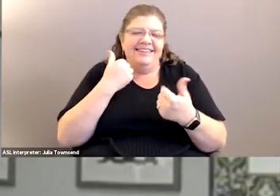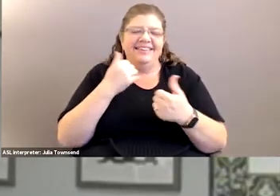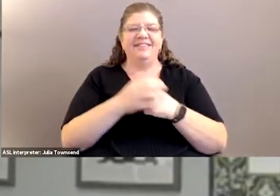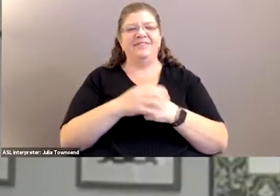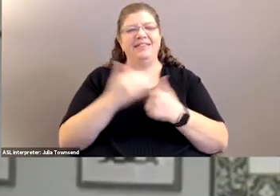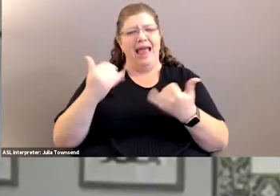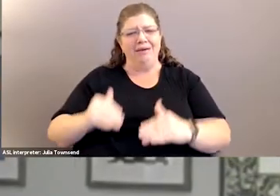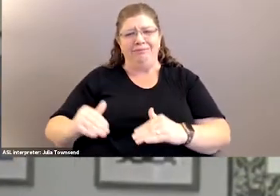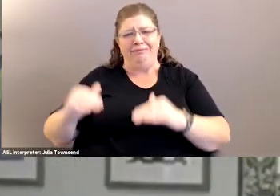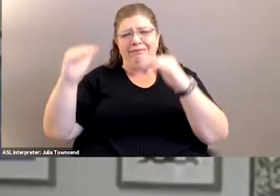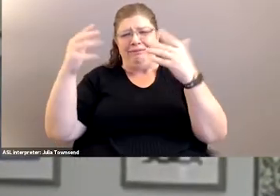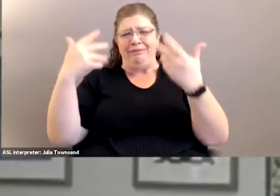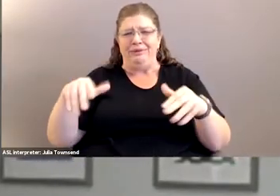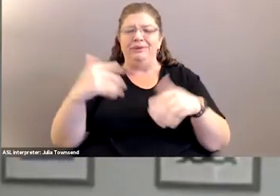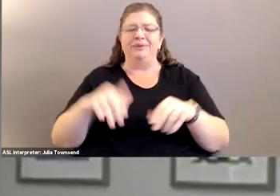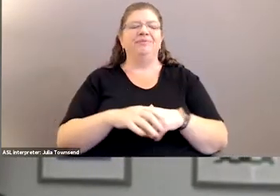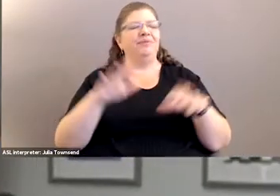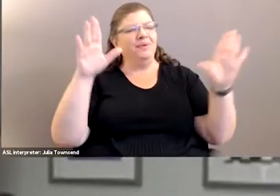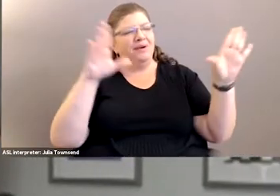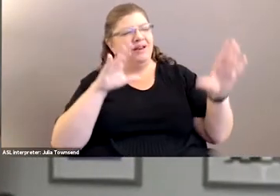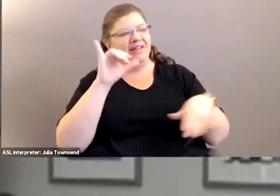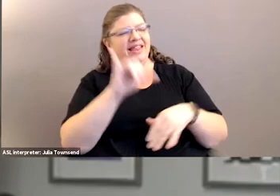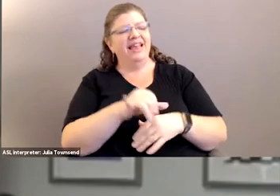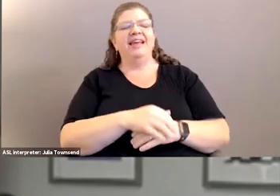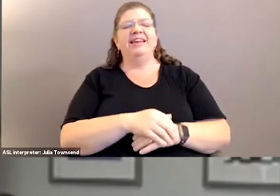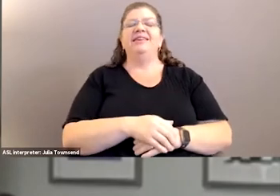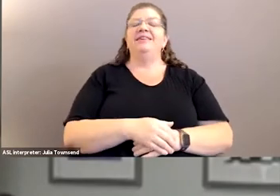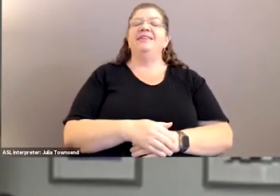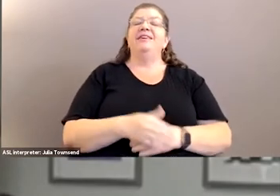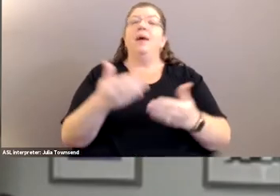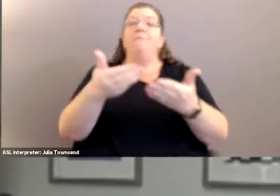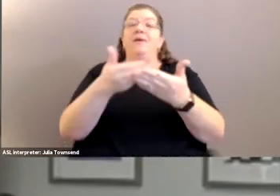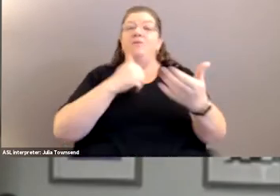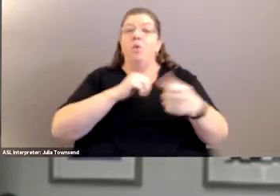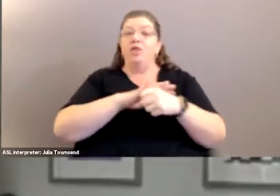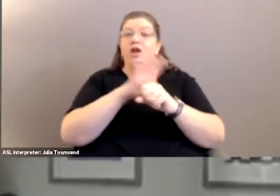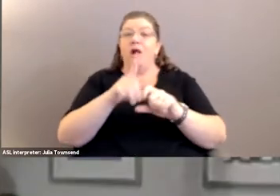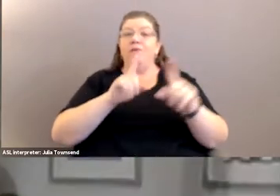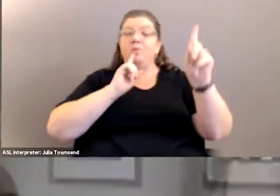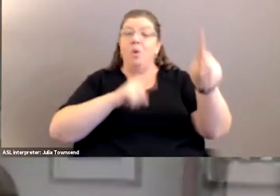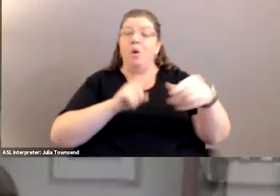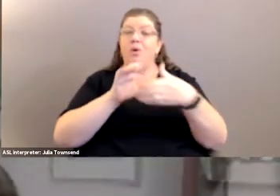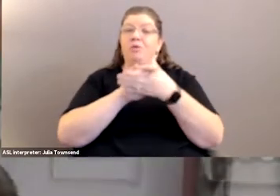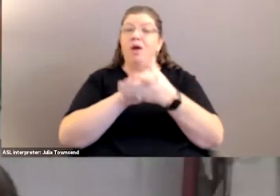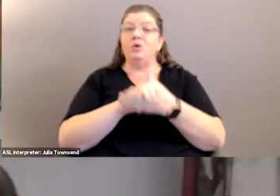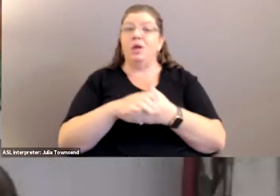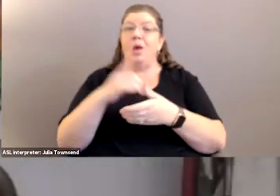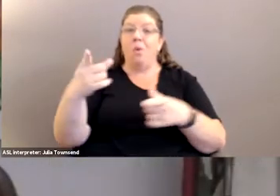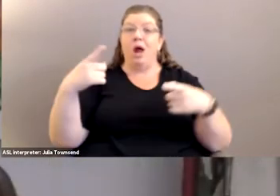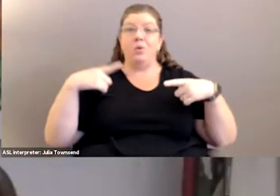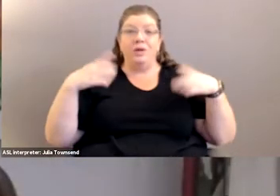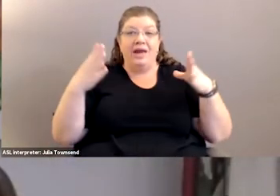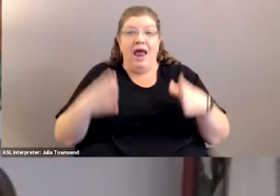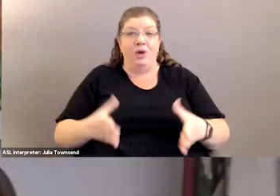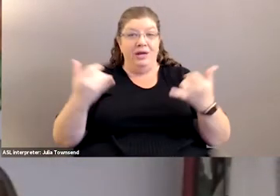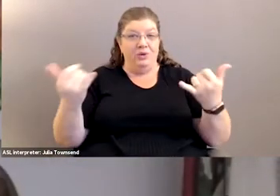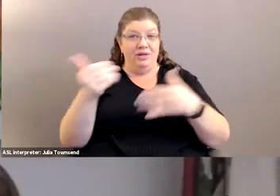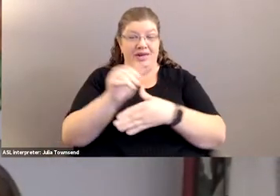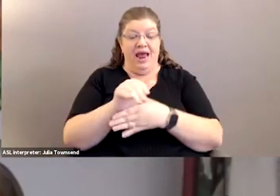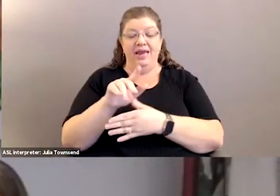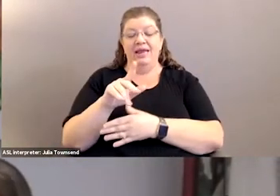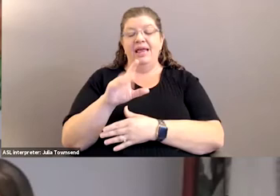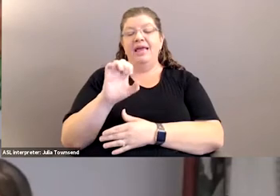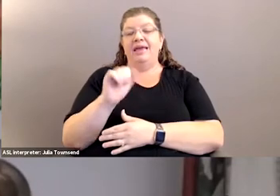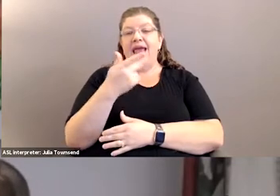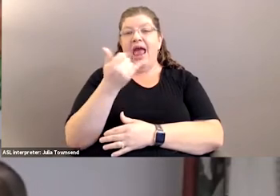that's wonderful so before we go on to the covet report i would like to congratulate one retiree tonight catherine